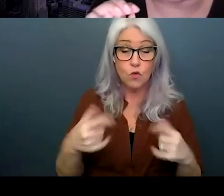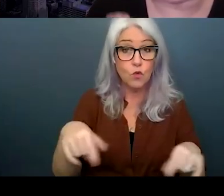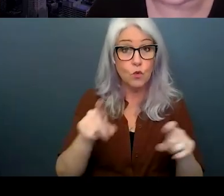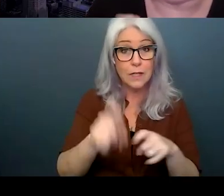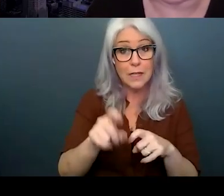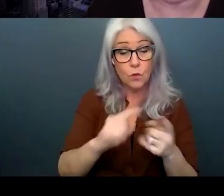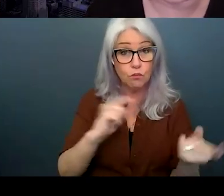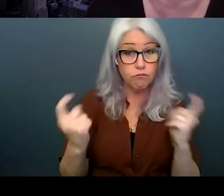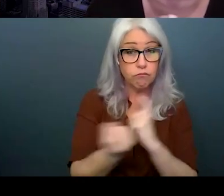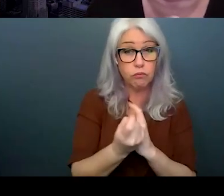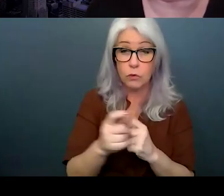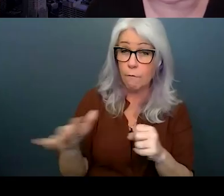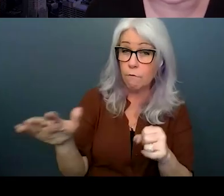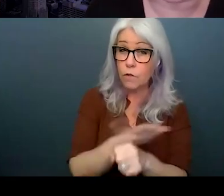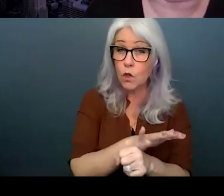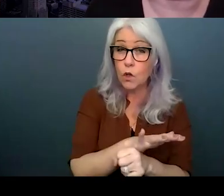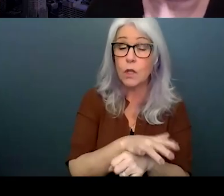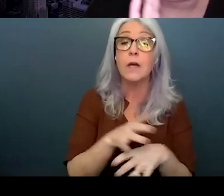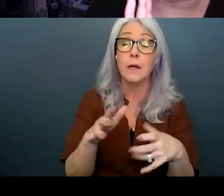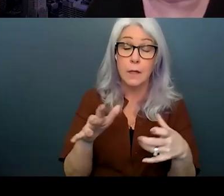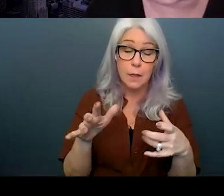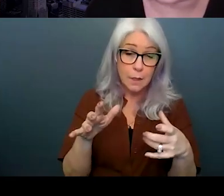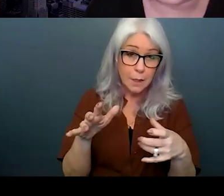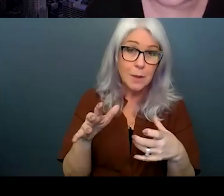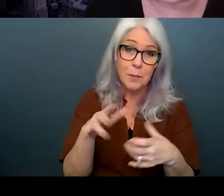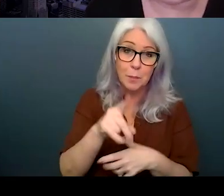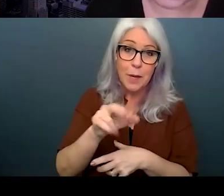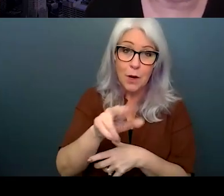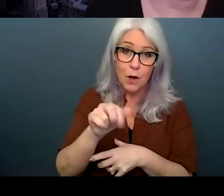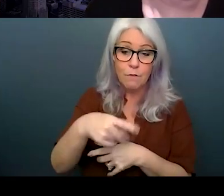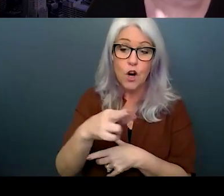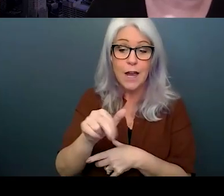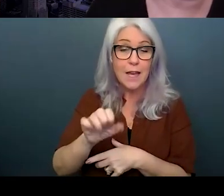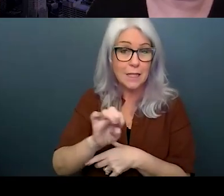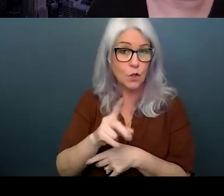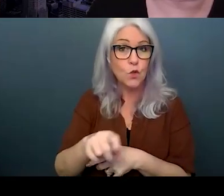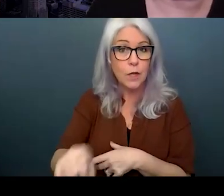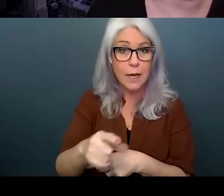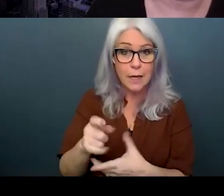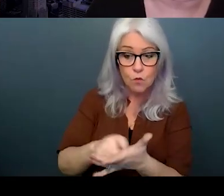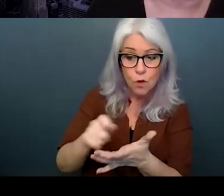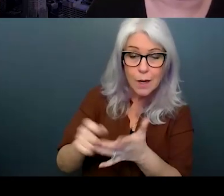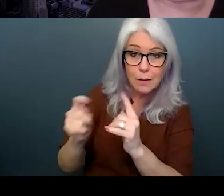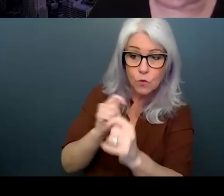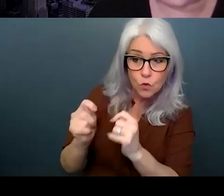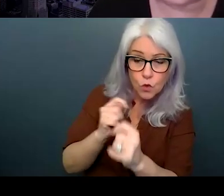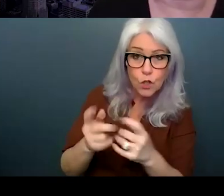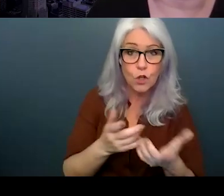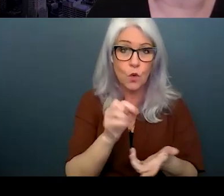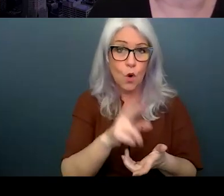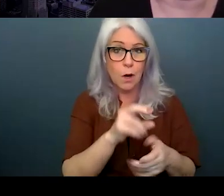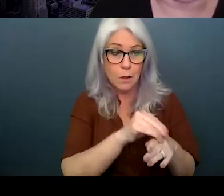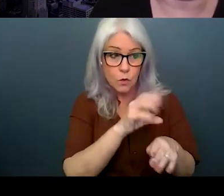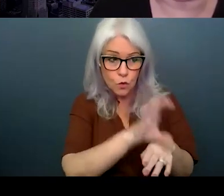be a complete paraphrase, that is a great thing to work with a writing consultant about or a tutor about. And it's